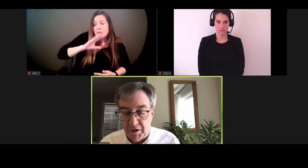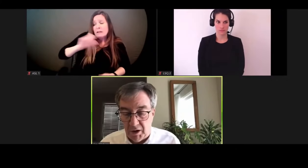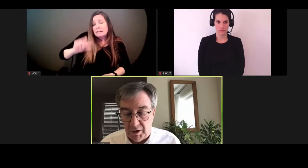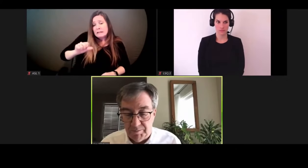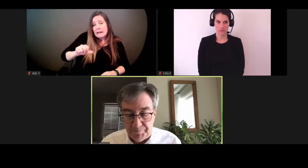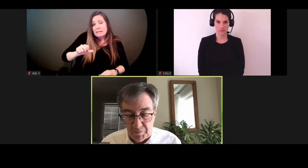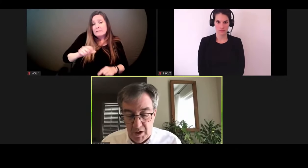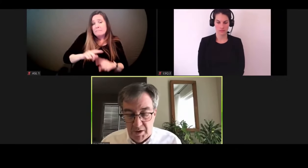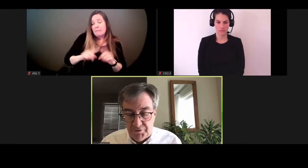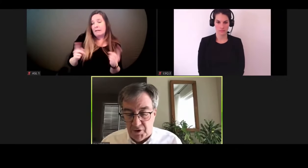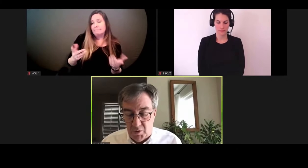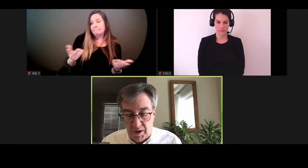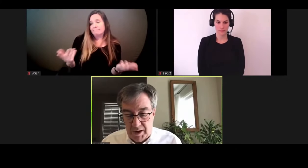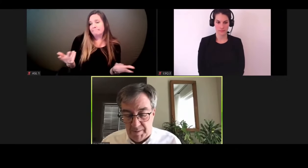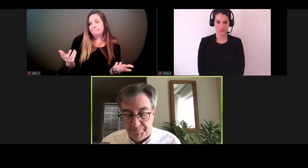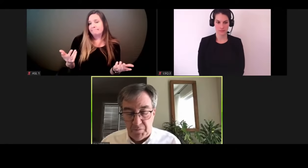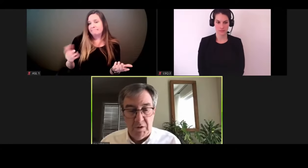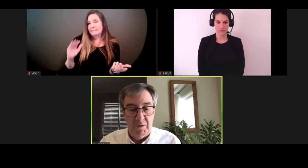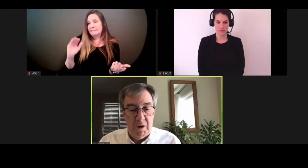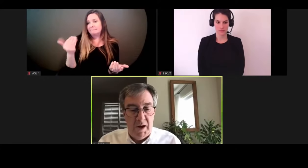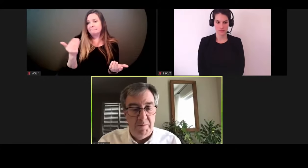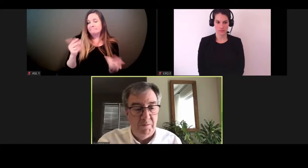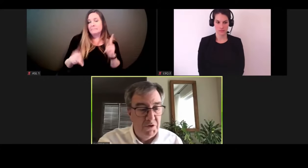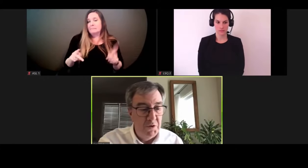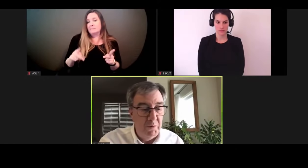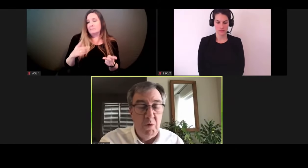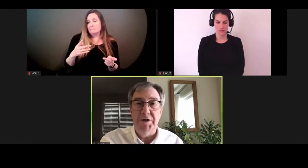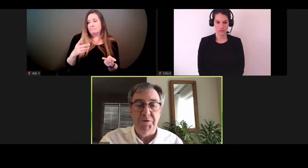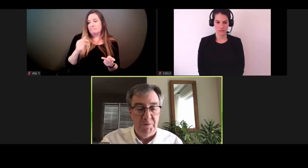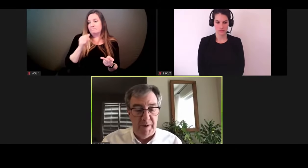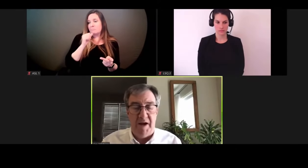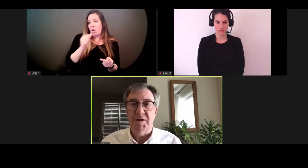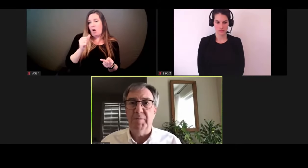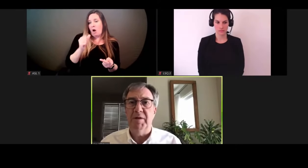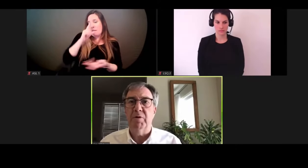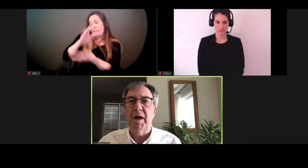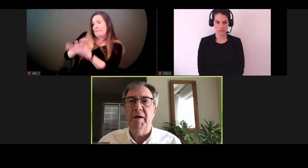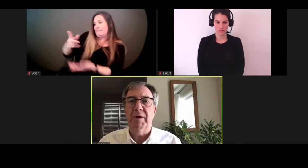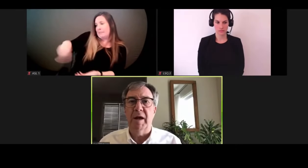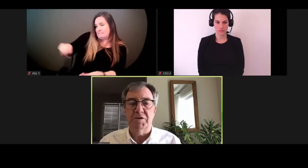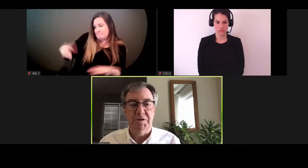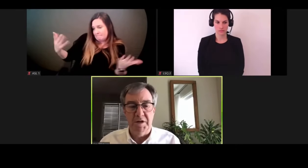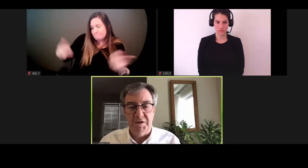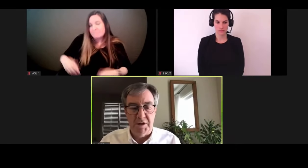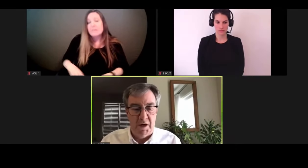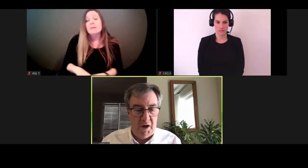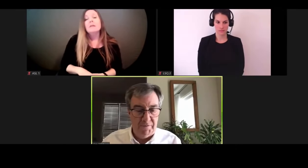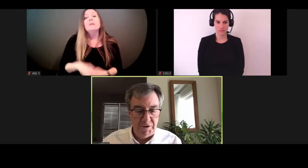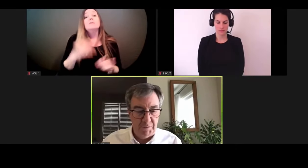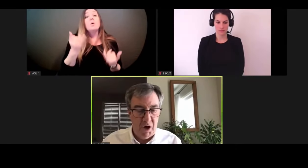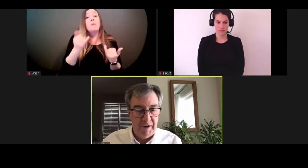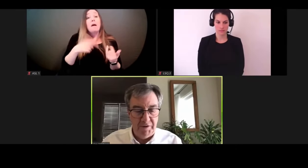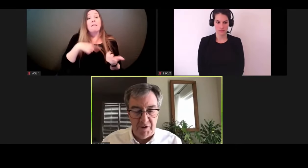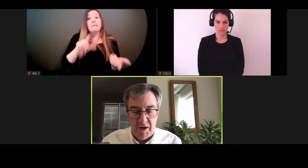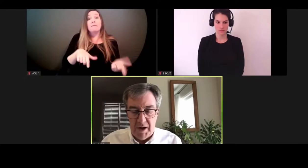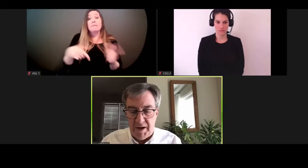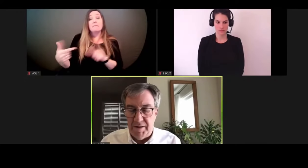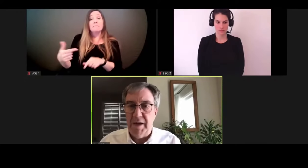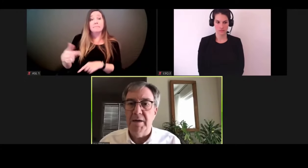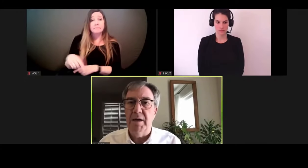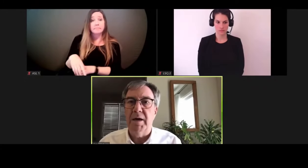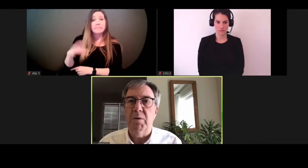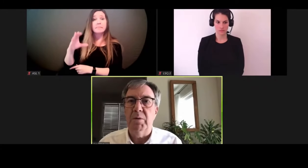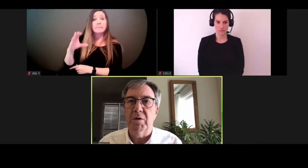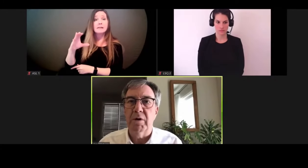ring hollow. So I do want to pass, I believe we're going to have Councillor Deans offer some comments, and